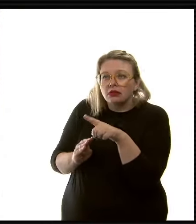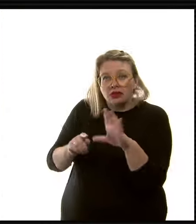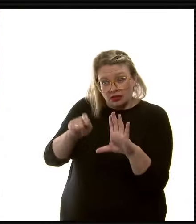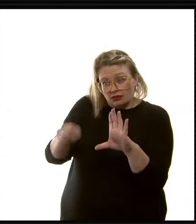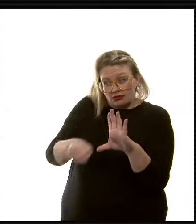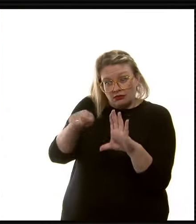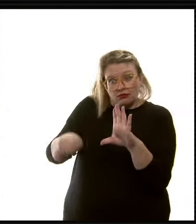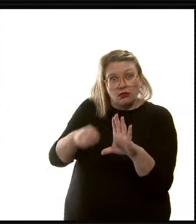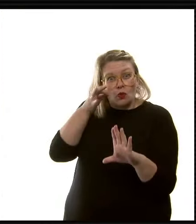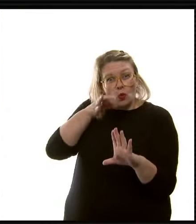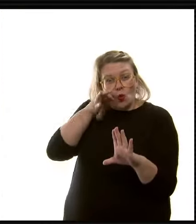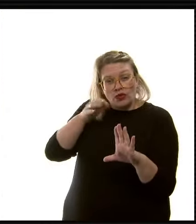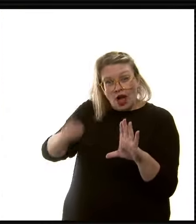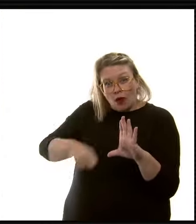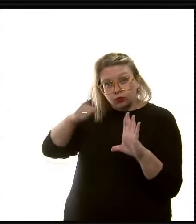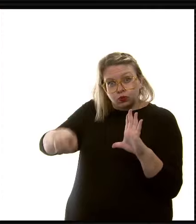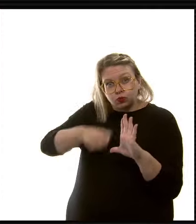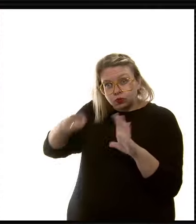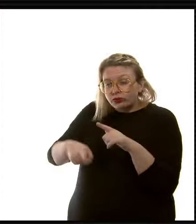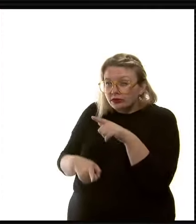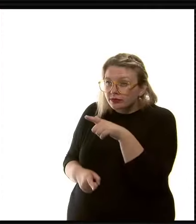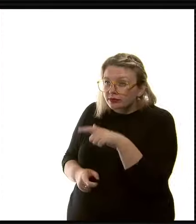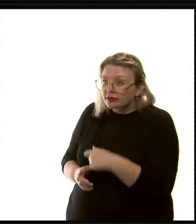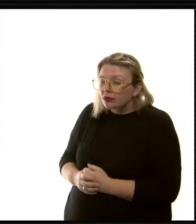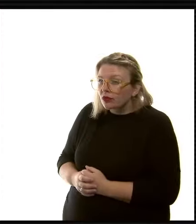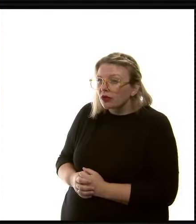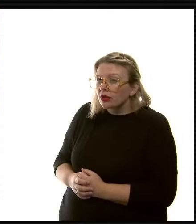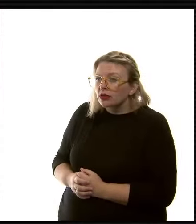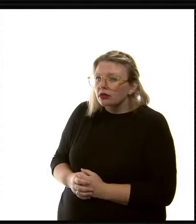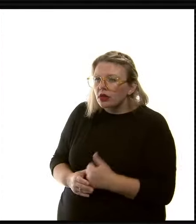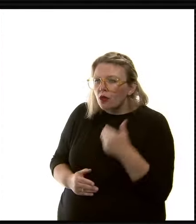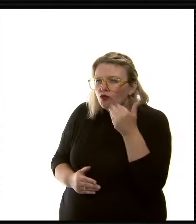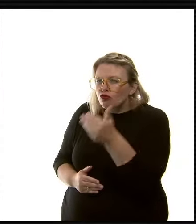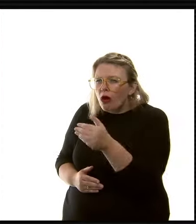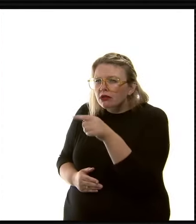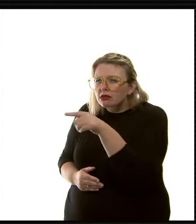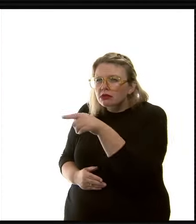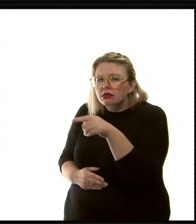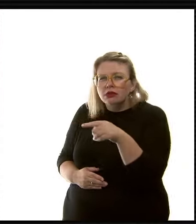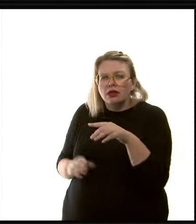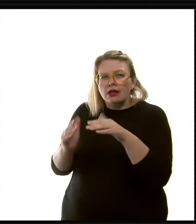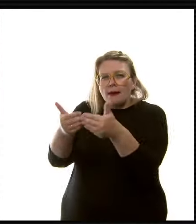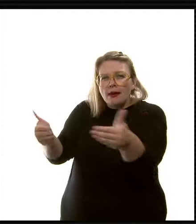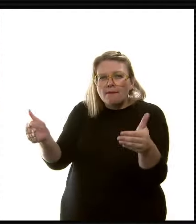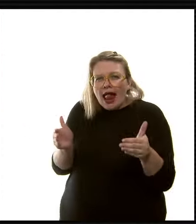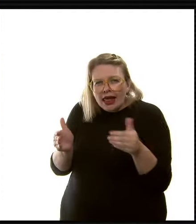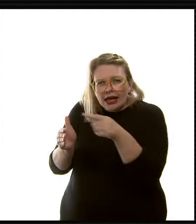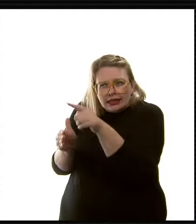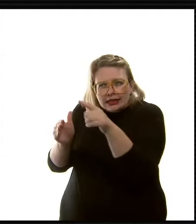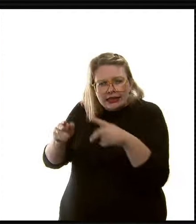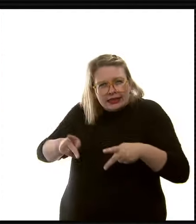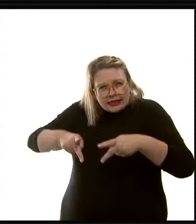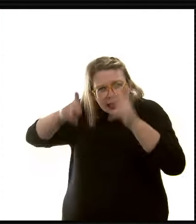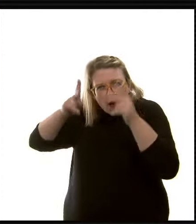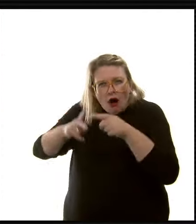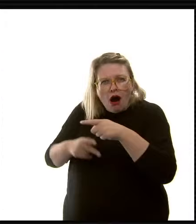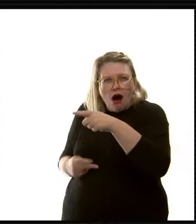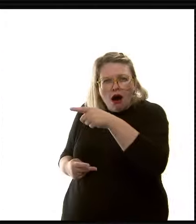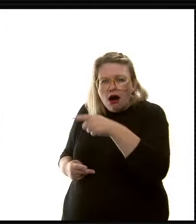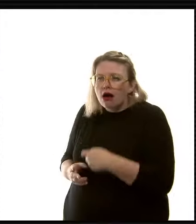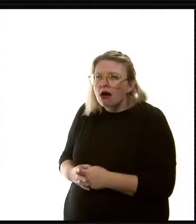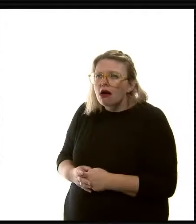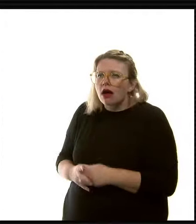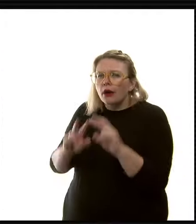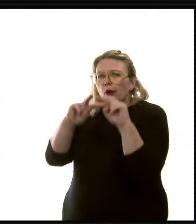wheel. And if we go along the front, there are balconies everywhere. There are towers for the soldiers to stand on.